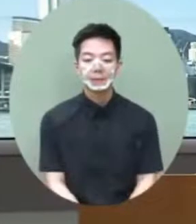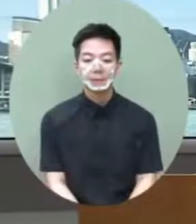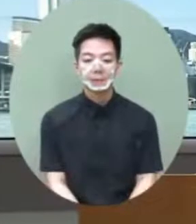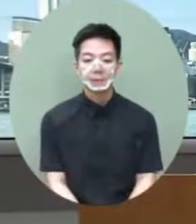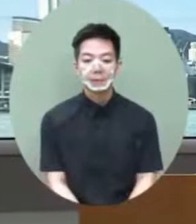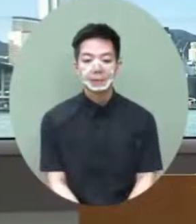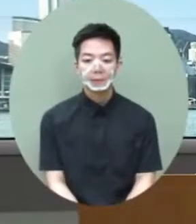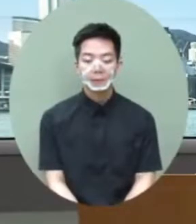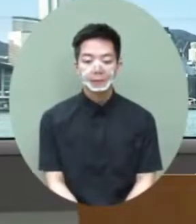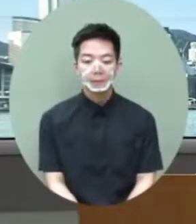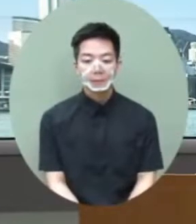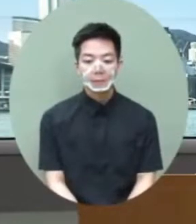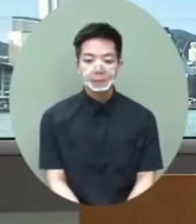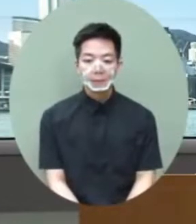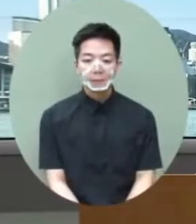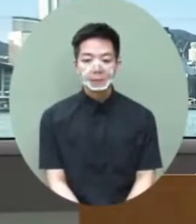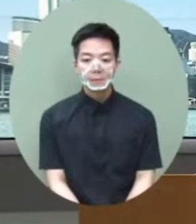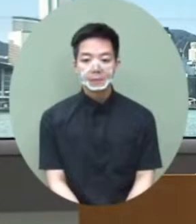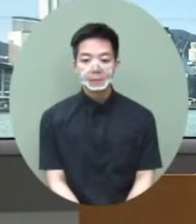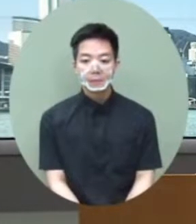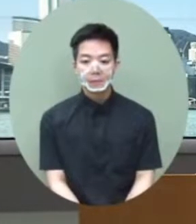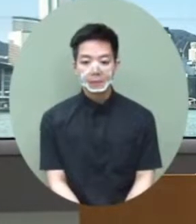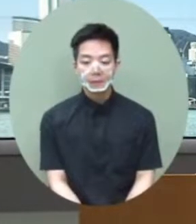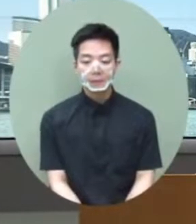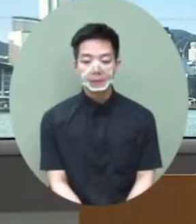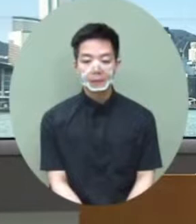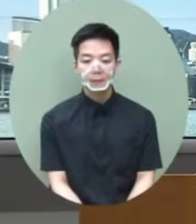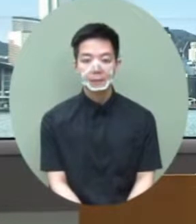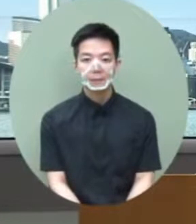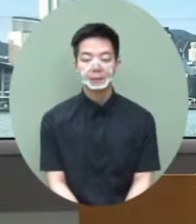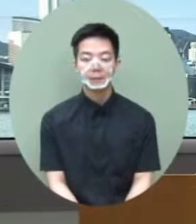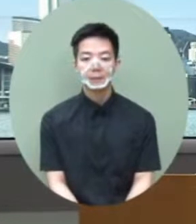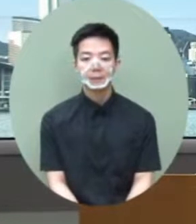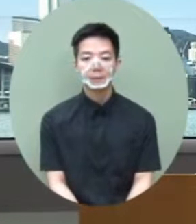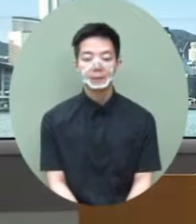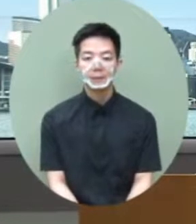question, this one in blue.